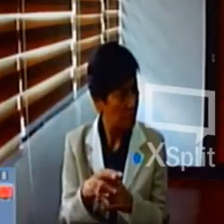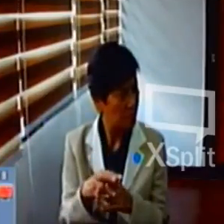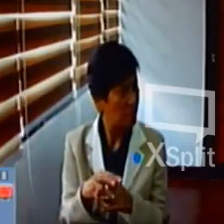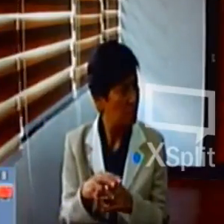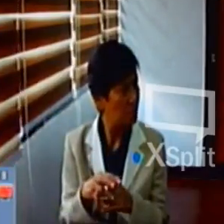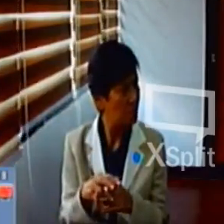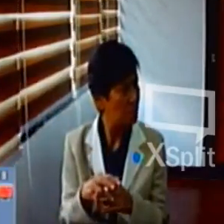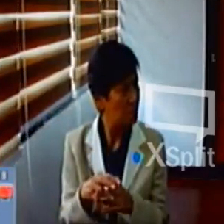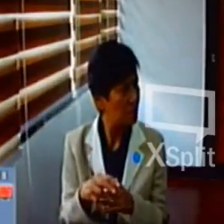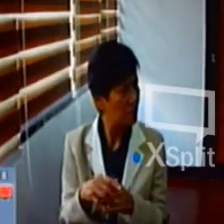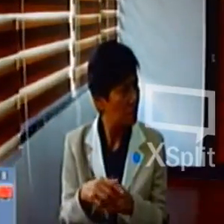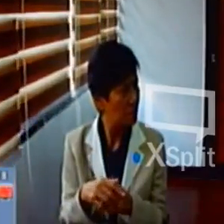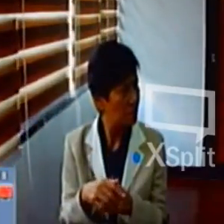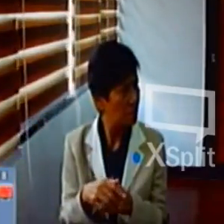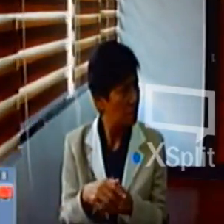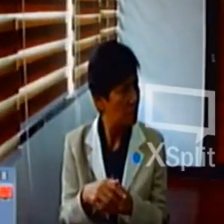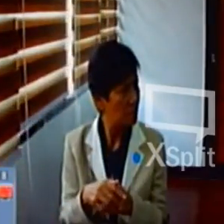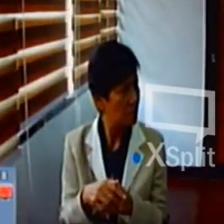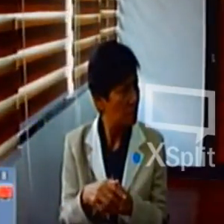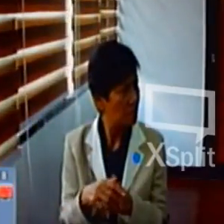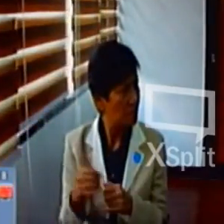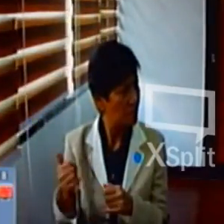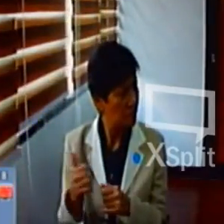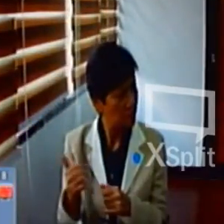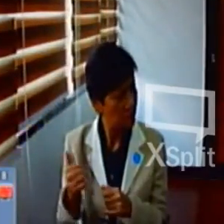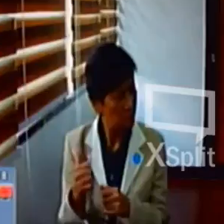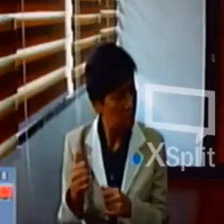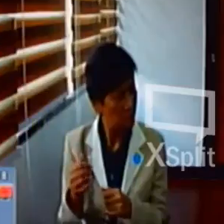The other is that the way scientific